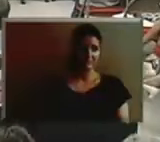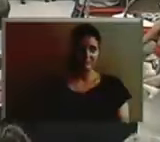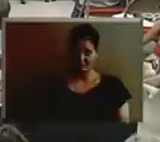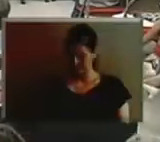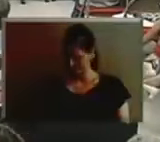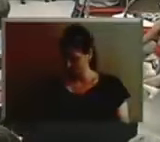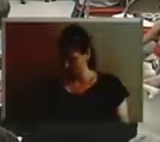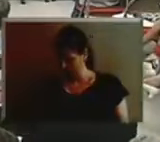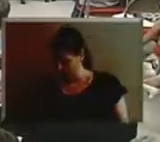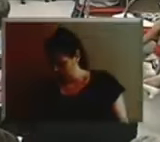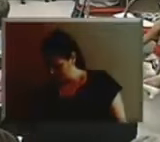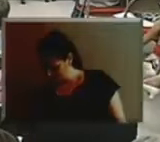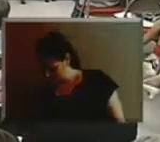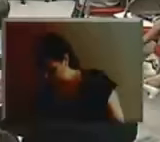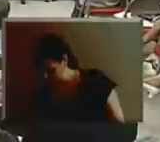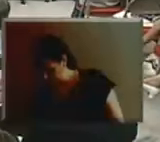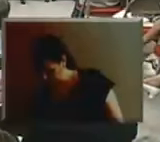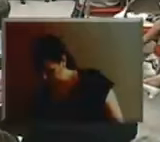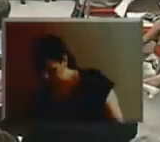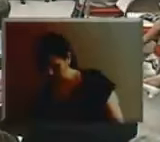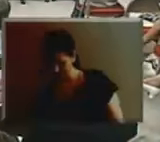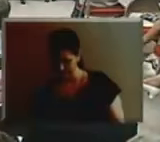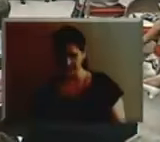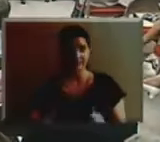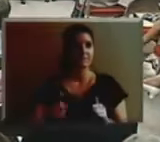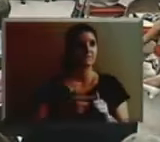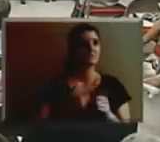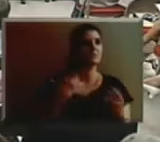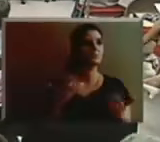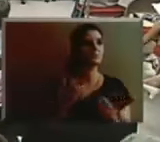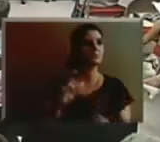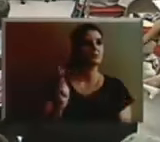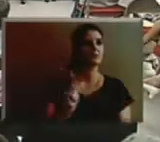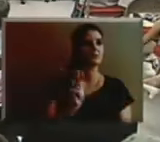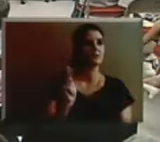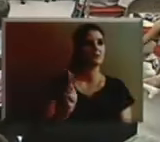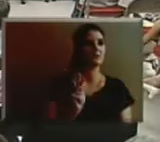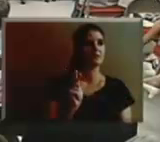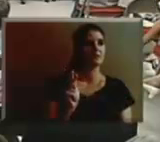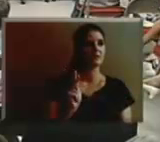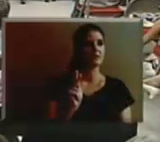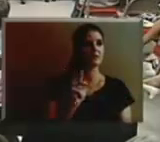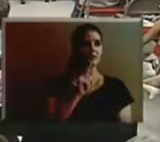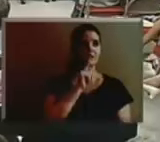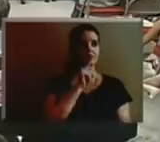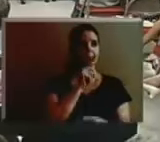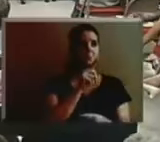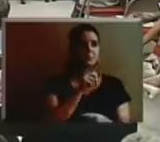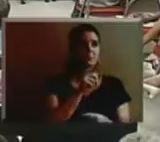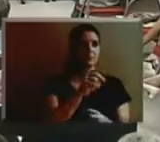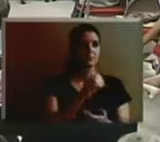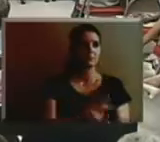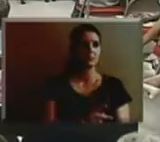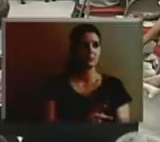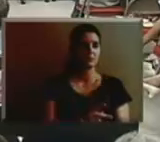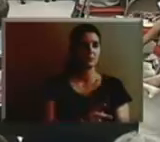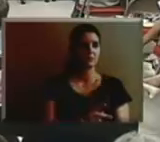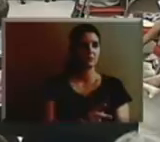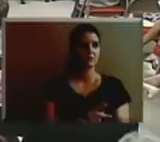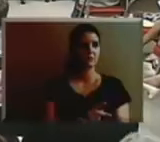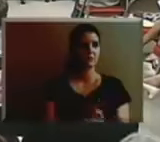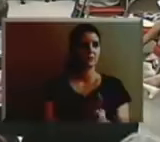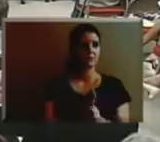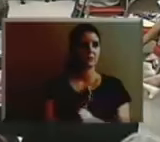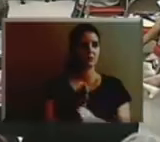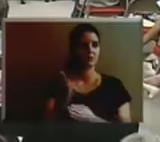Okay, I think the first item that got pulled down was K. That was Ms. Duncan, the approval of professional services contracts of $5,000